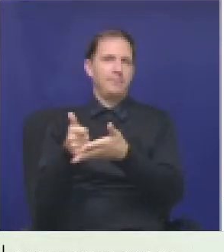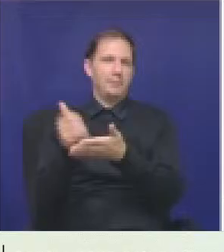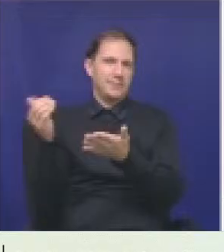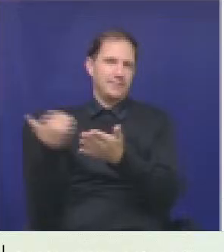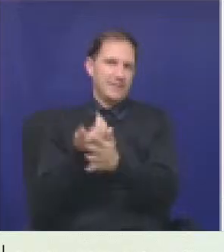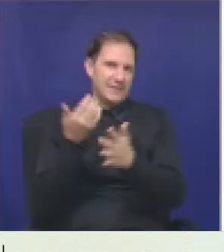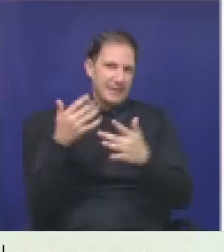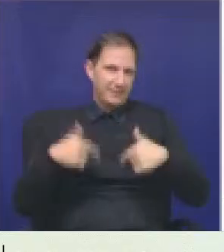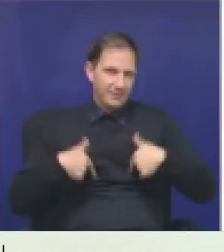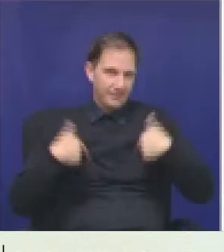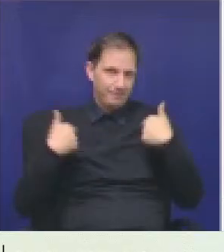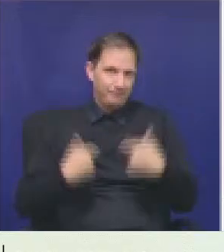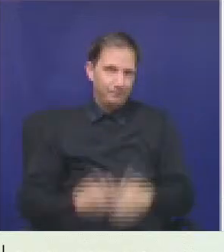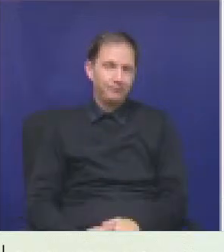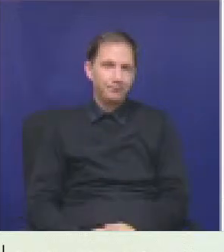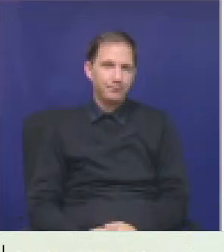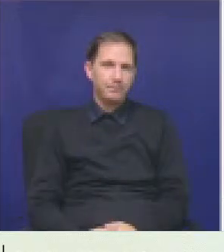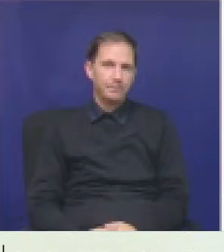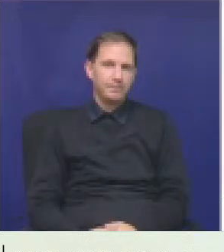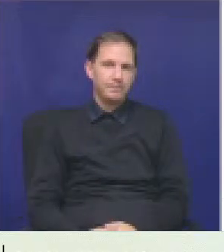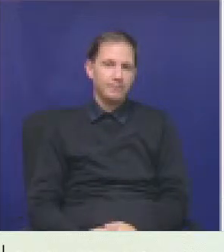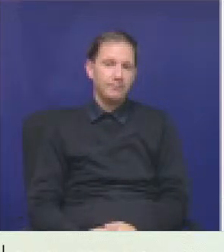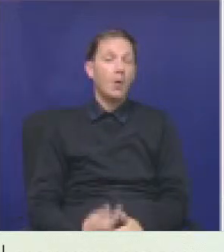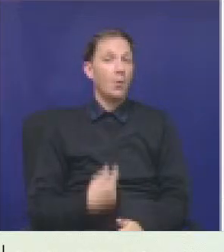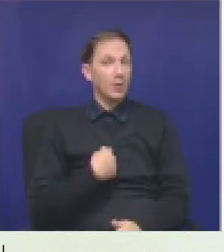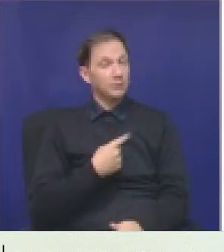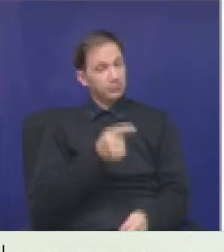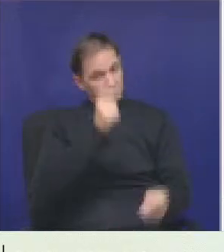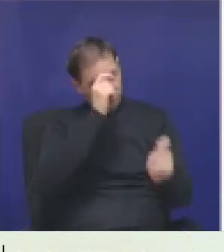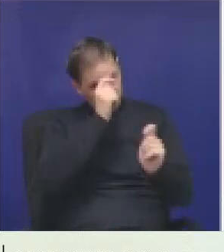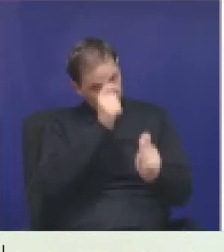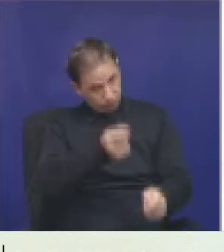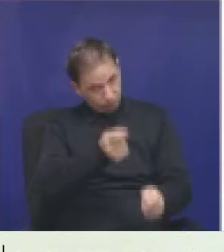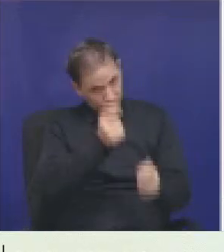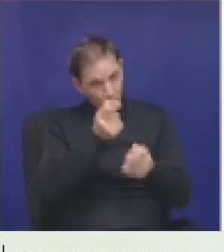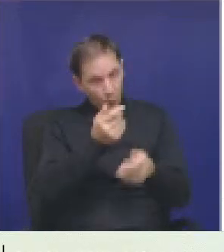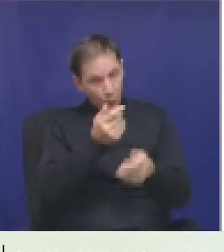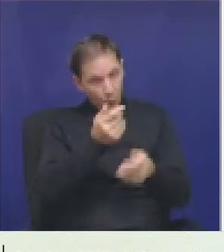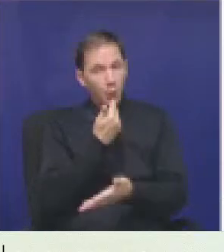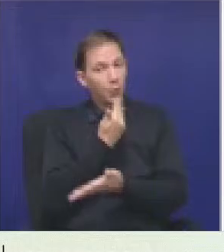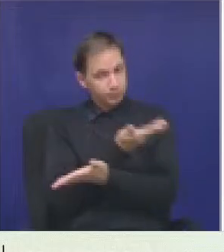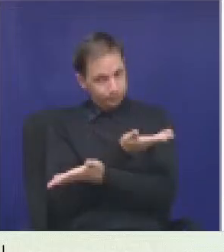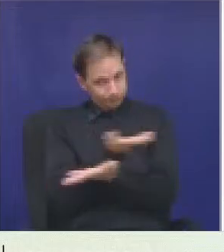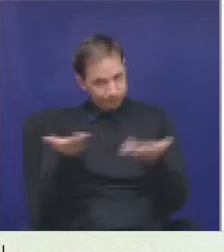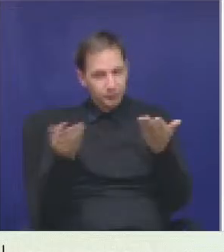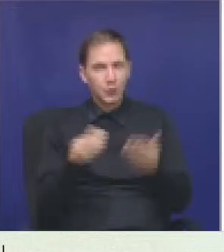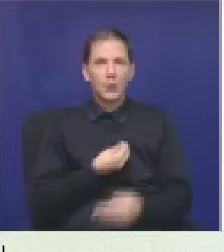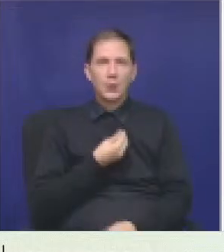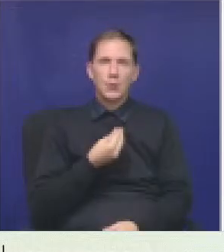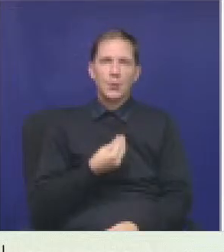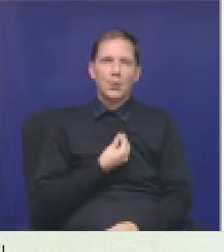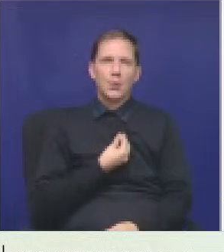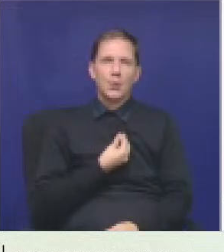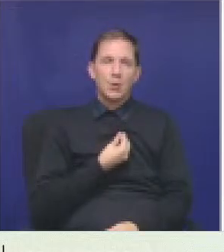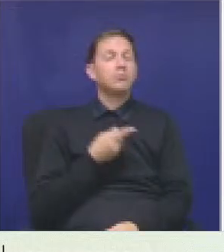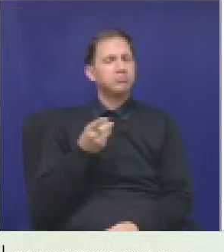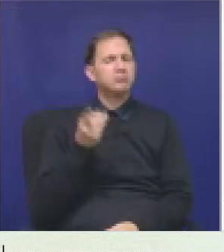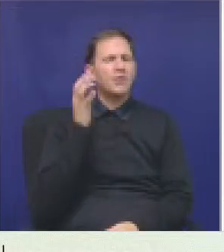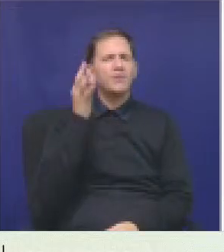Let us also salute our young people, not just as the future, but also as present-day champions of